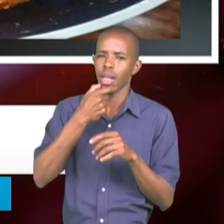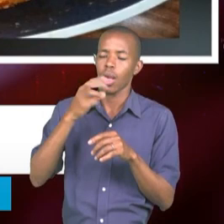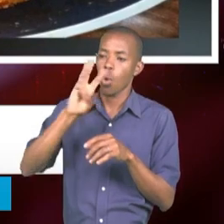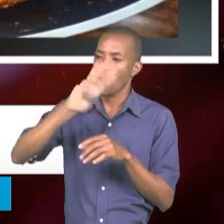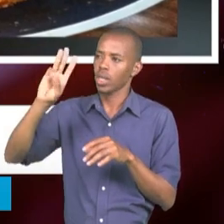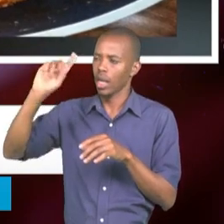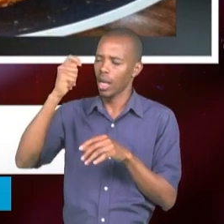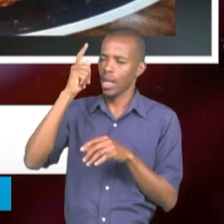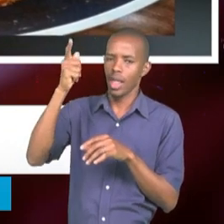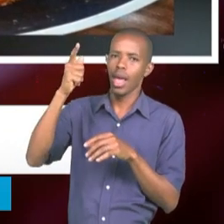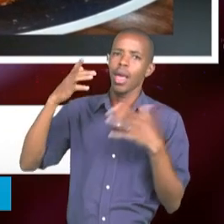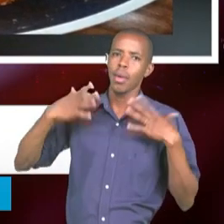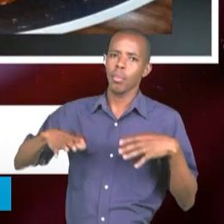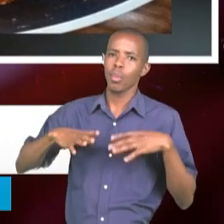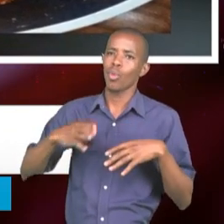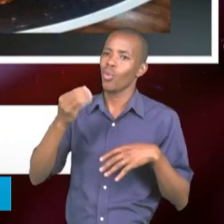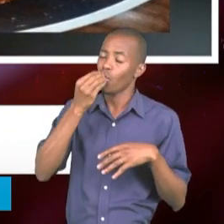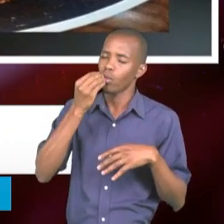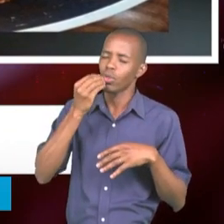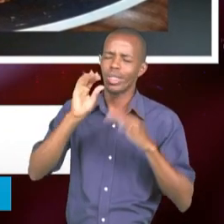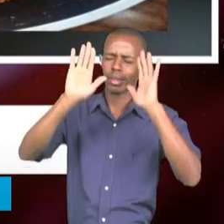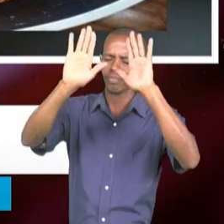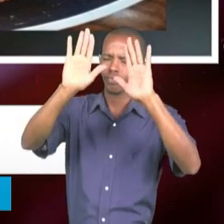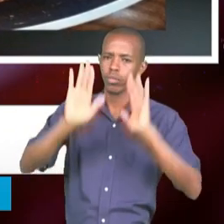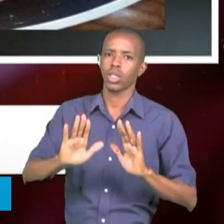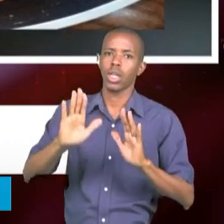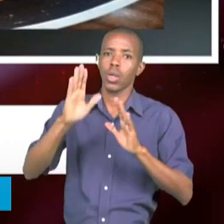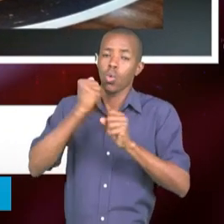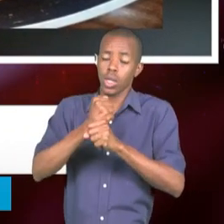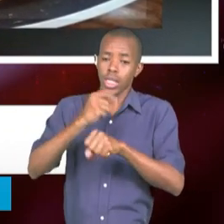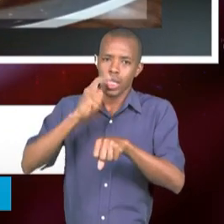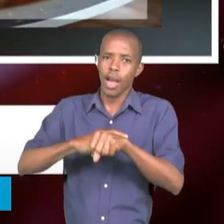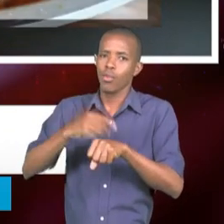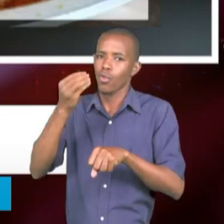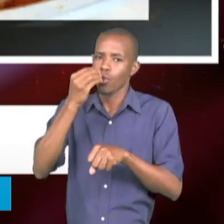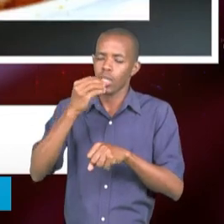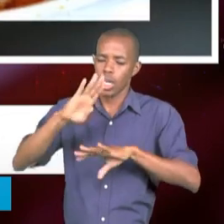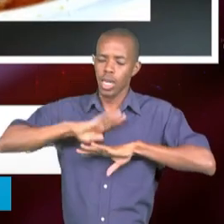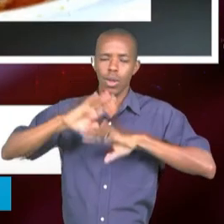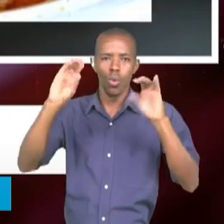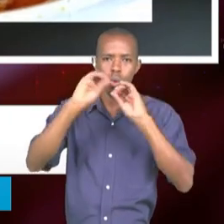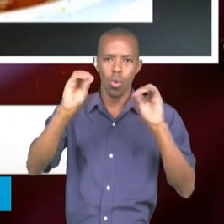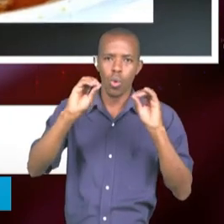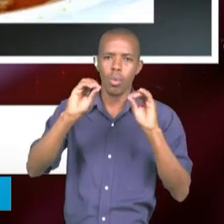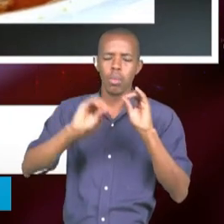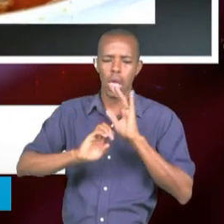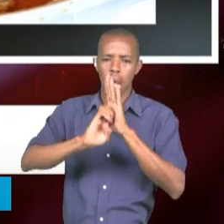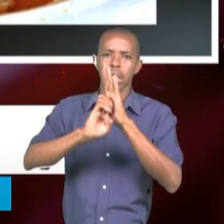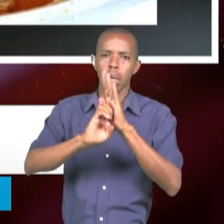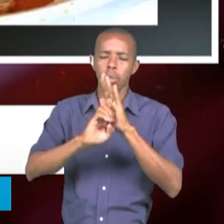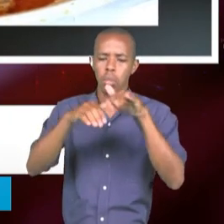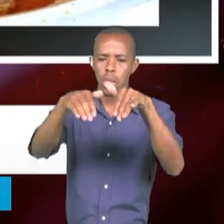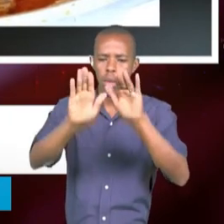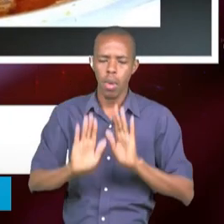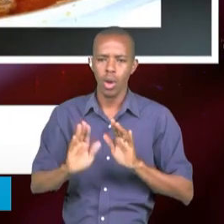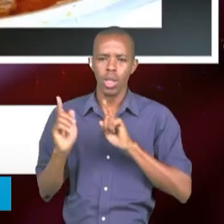watu, dish is very important, by the way. And trust me, when it backfires, even atakani matanga, even arusi wamekuja, they come complain to